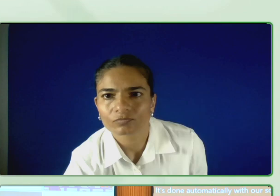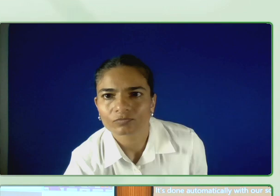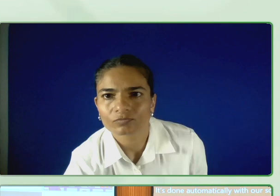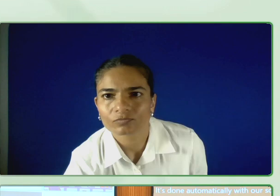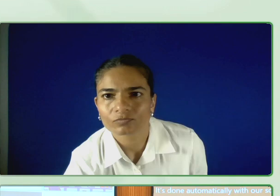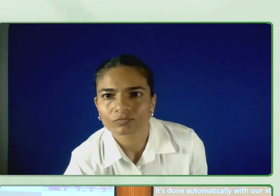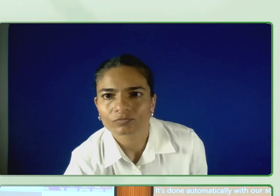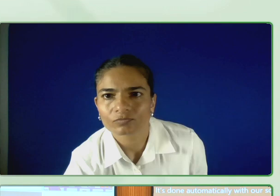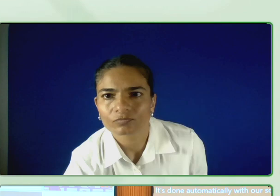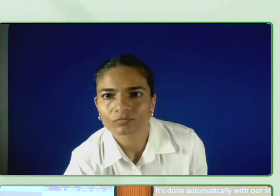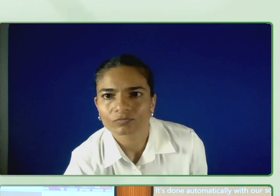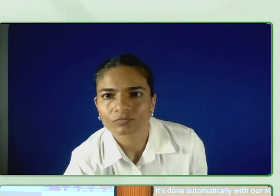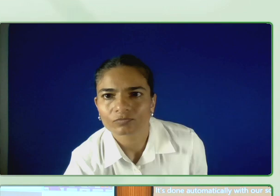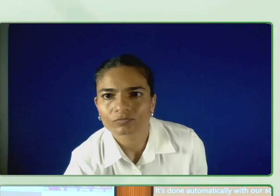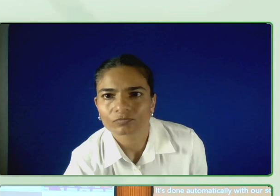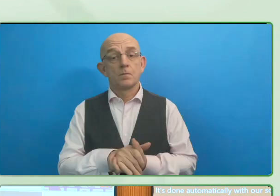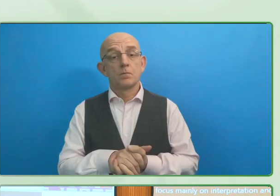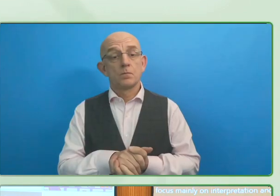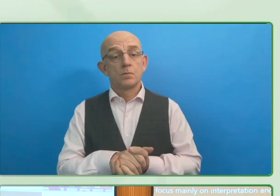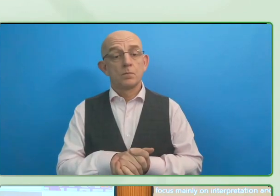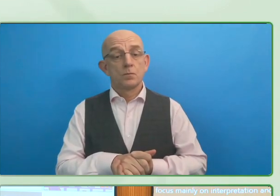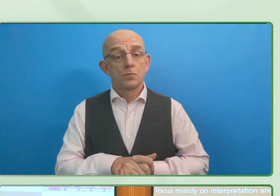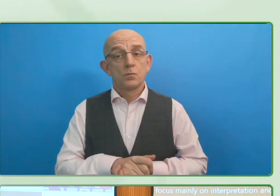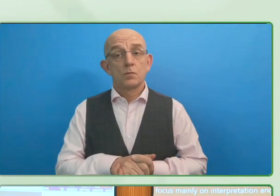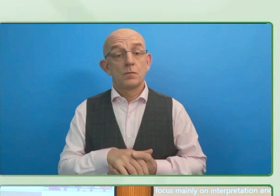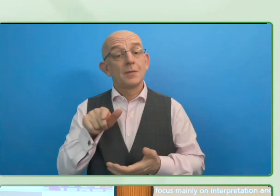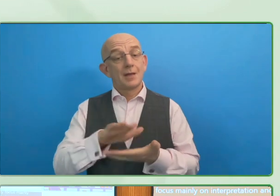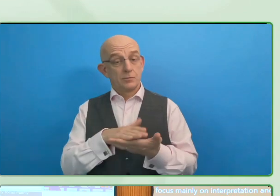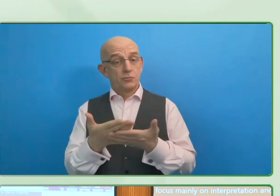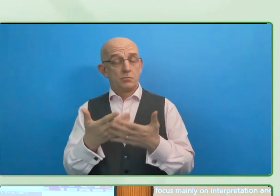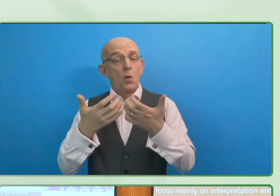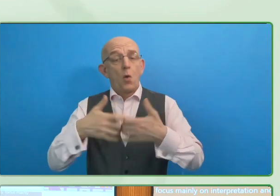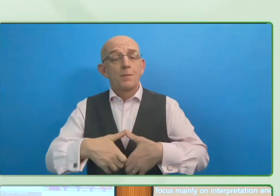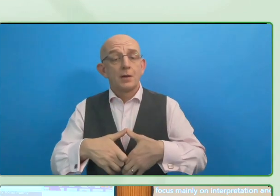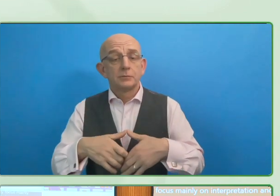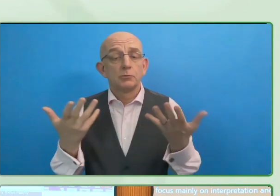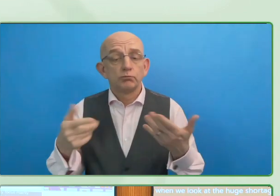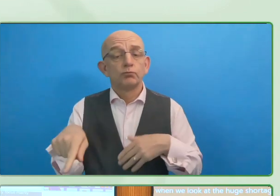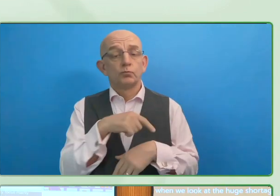interpreters. Then every increase of the capacity of the interpreters can have huge impact.